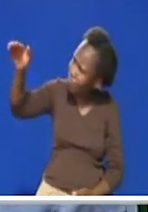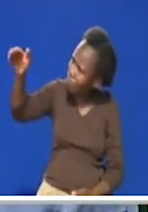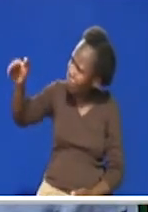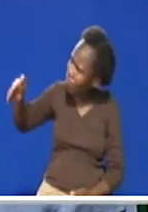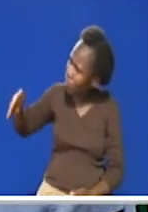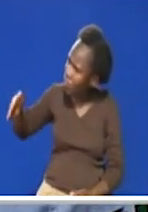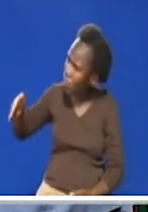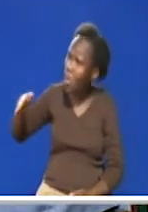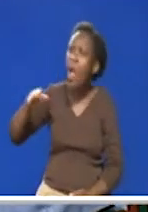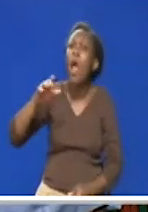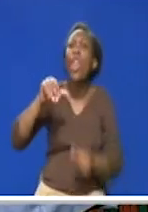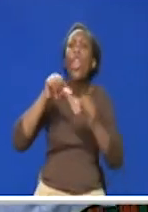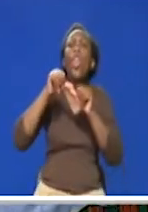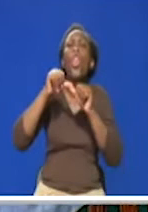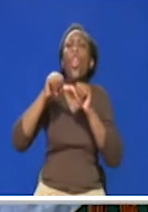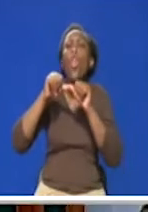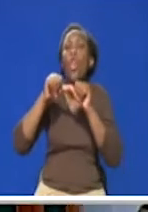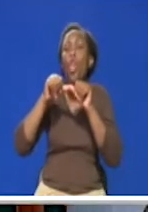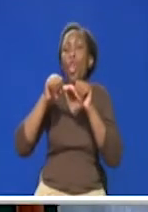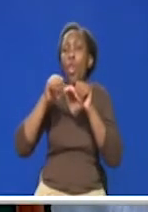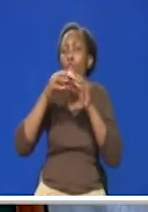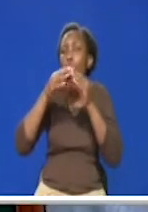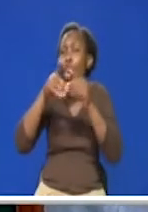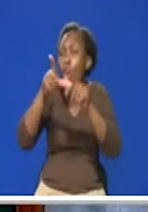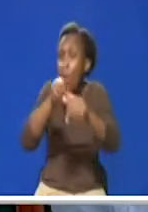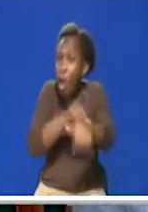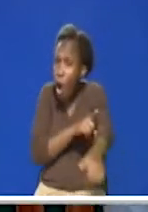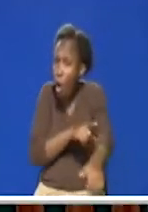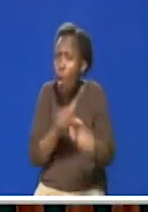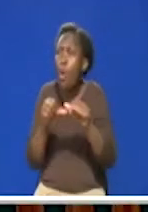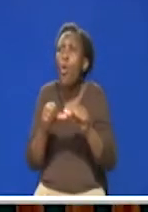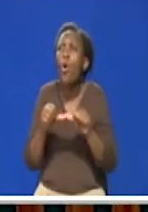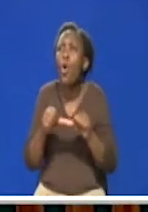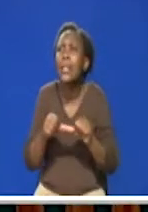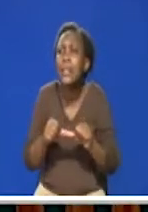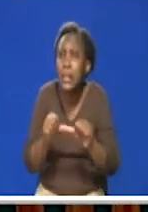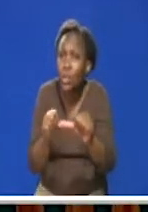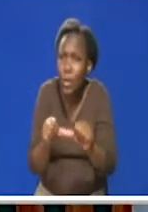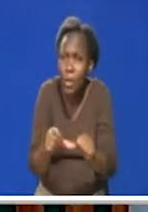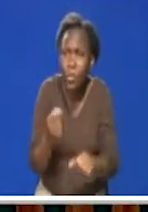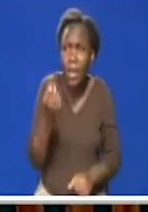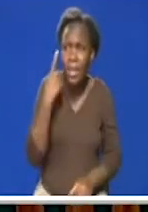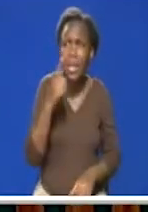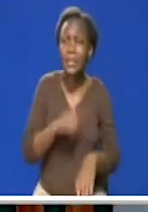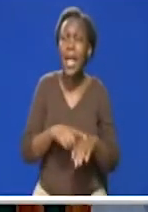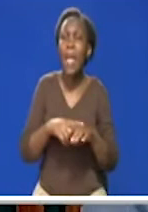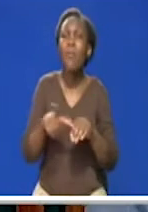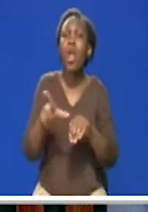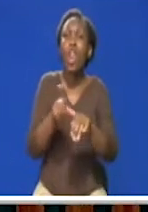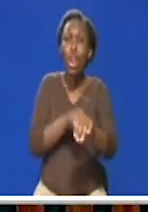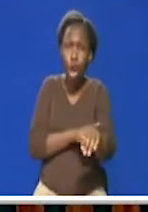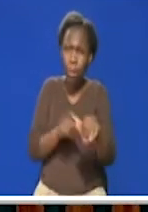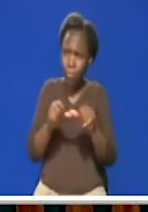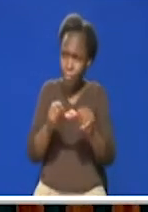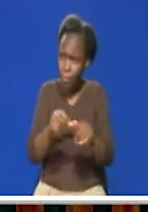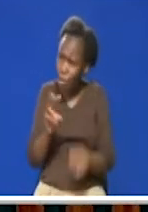stride. So many of the learners, you may get confused between longest stride, so that when you're taught to get the longest continuous, you just pick this